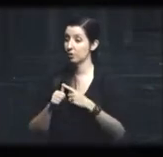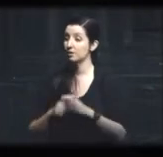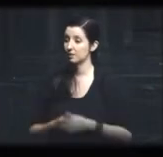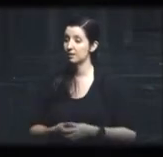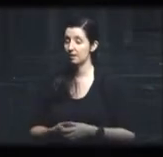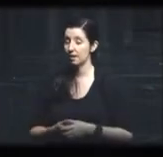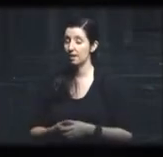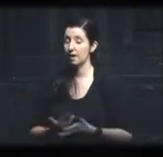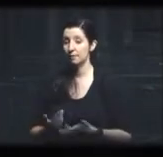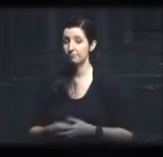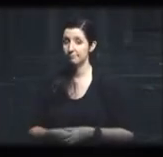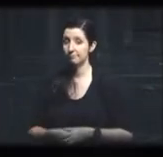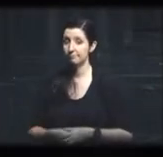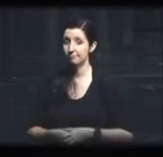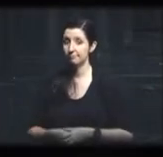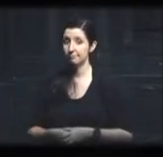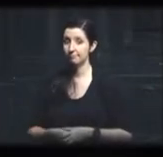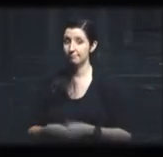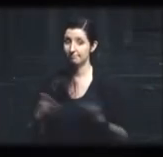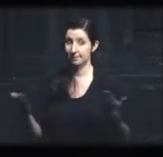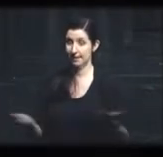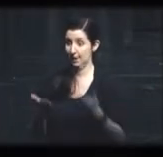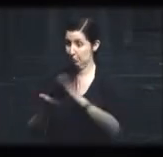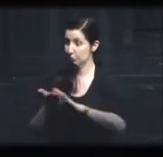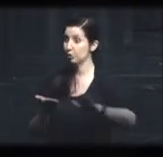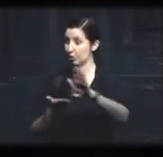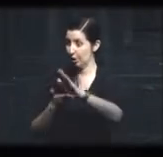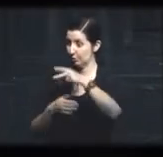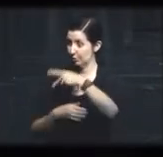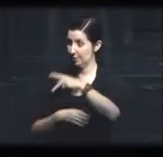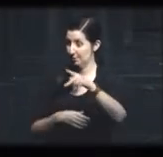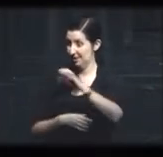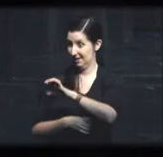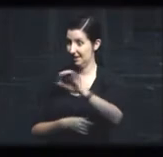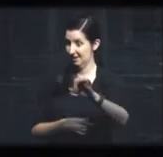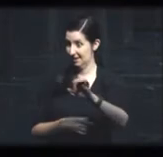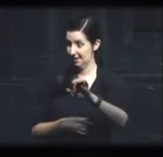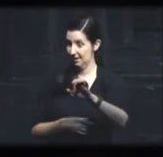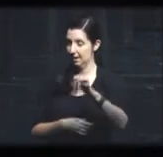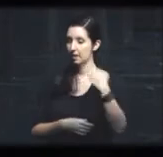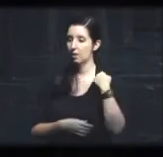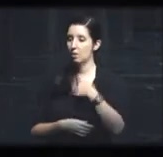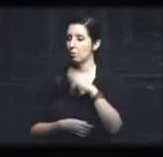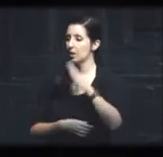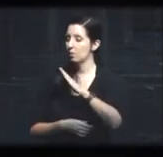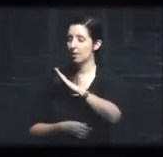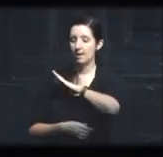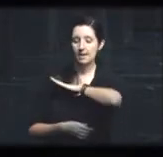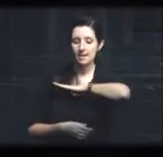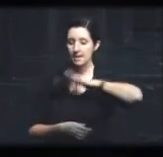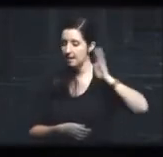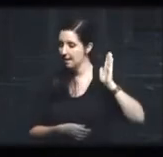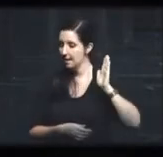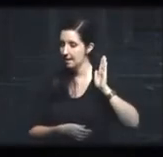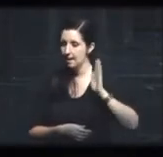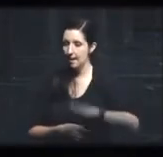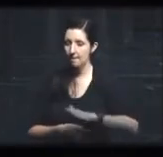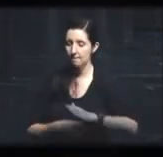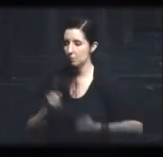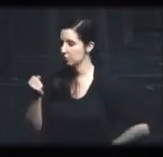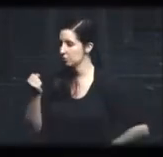that as an institution, Pikes Peak Community College will never condone,